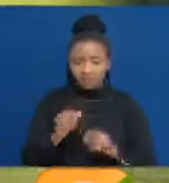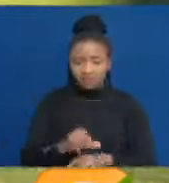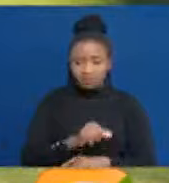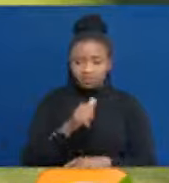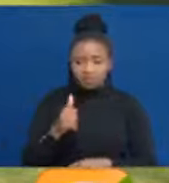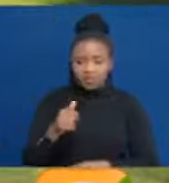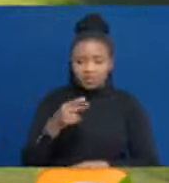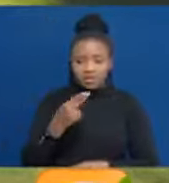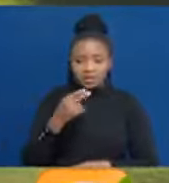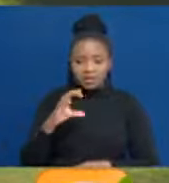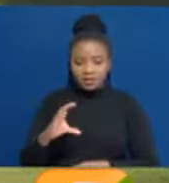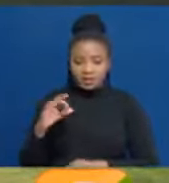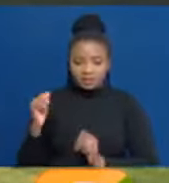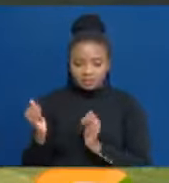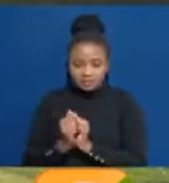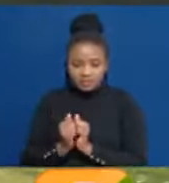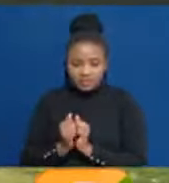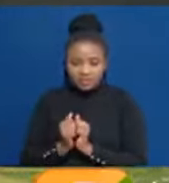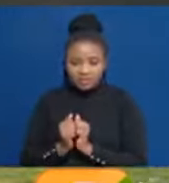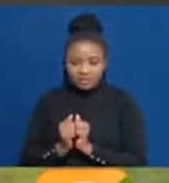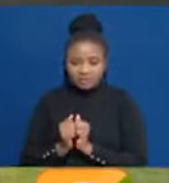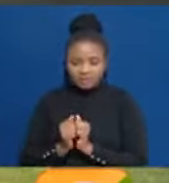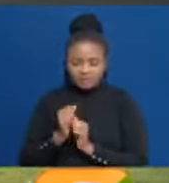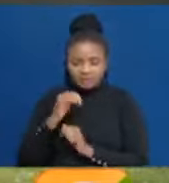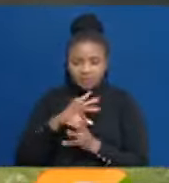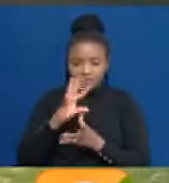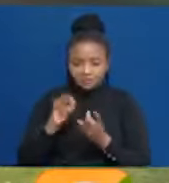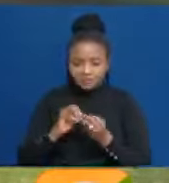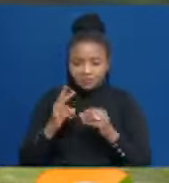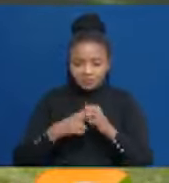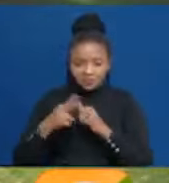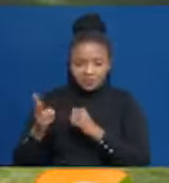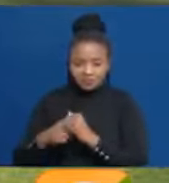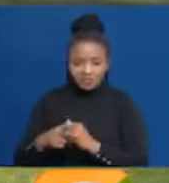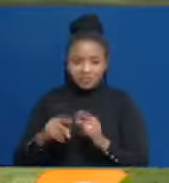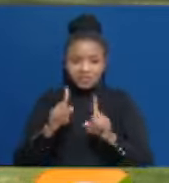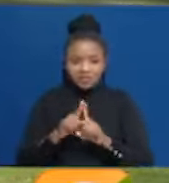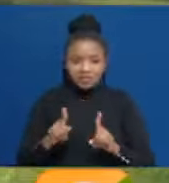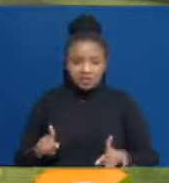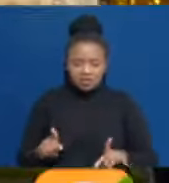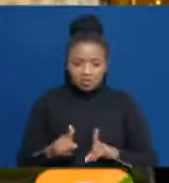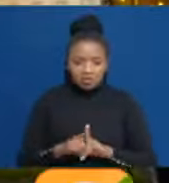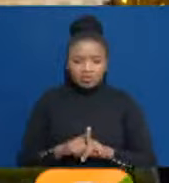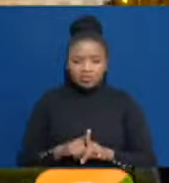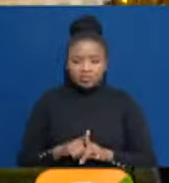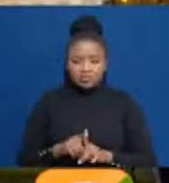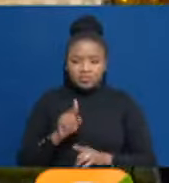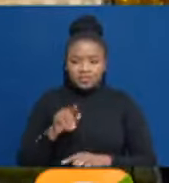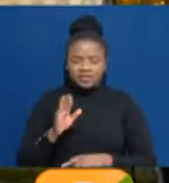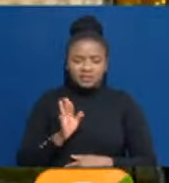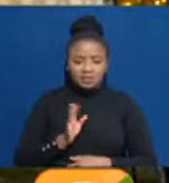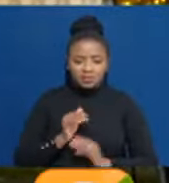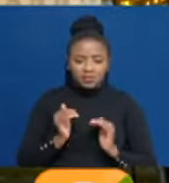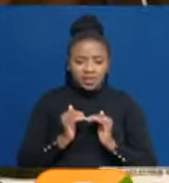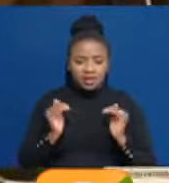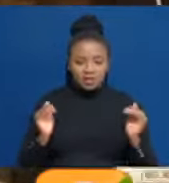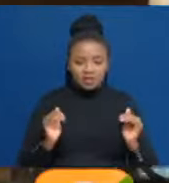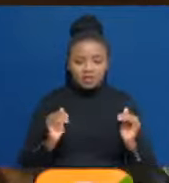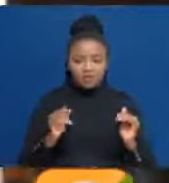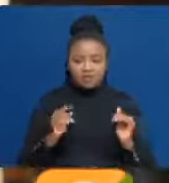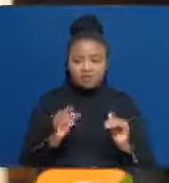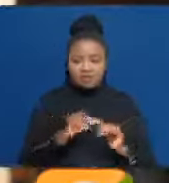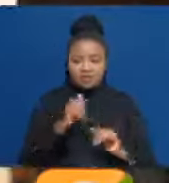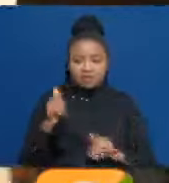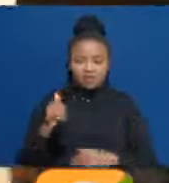10 Jimmy Kingori, who ended the round with 77 gross. The margins were close as well in the ladies' category, which was won by Mary